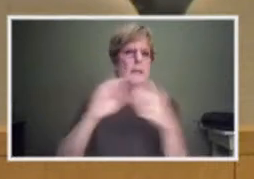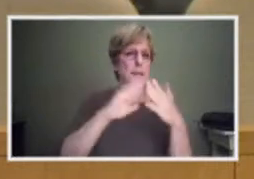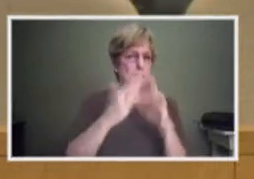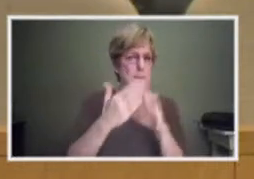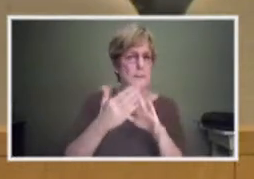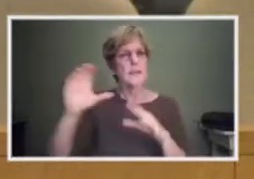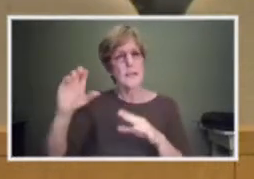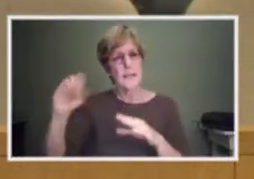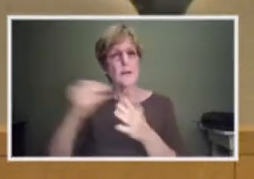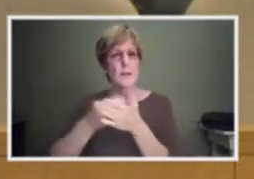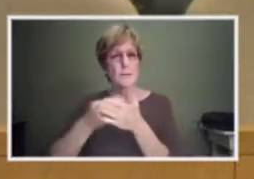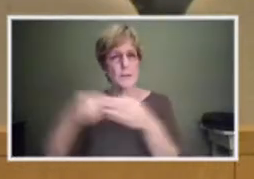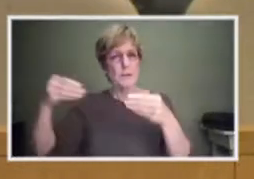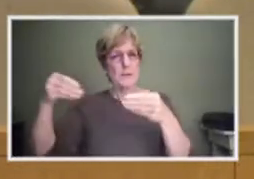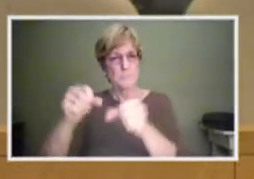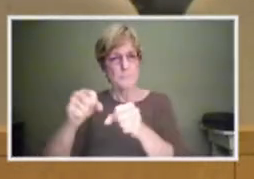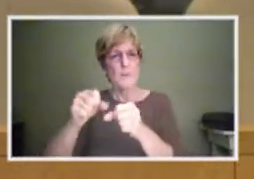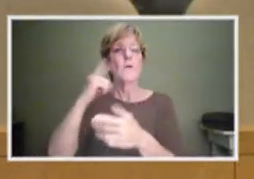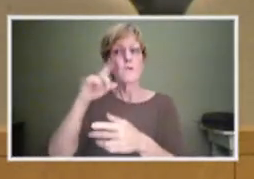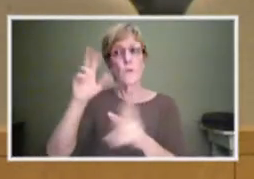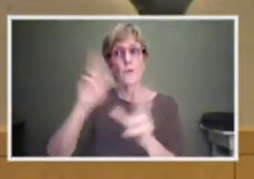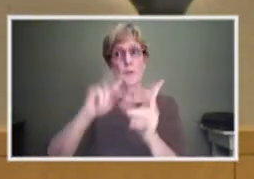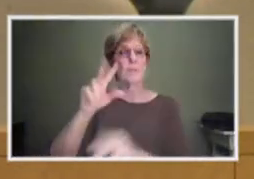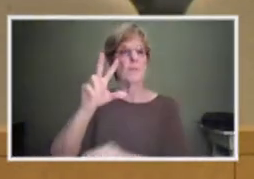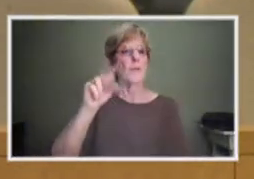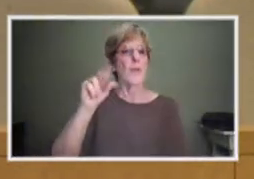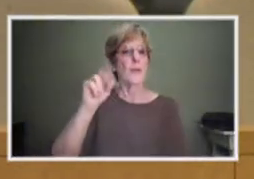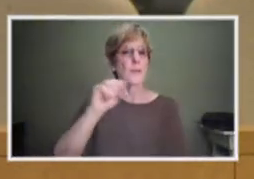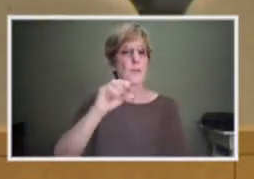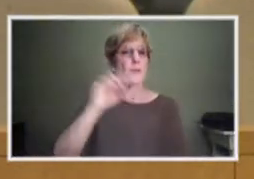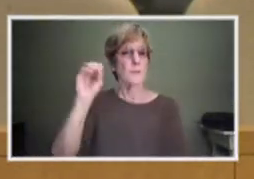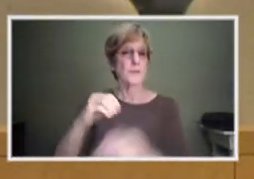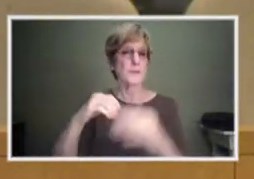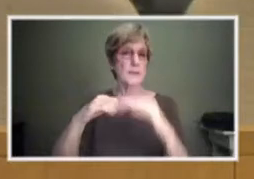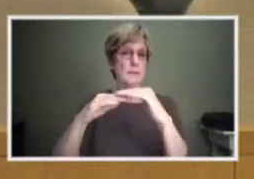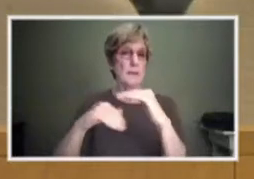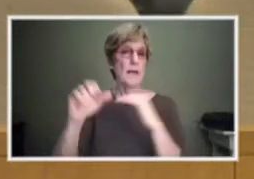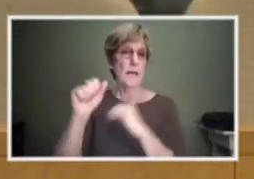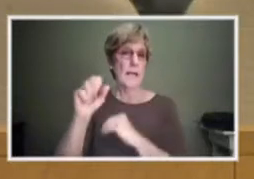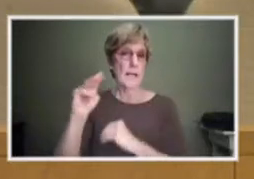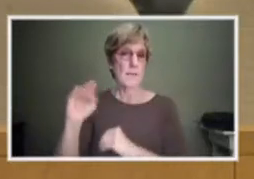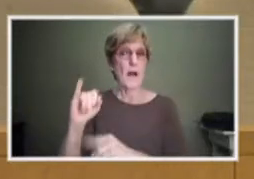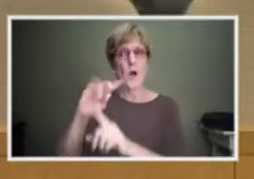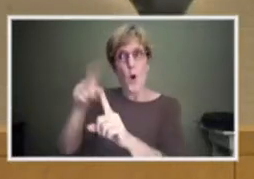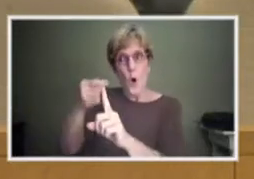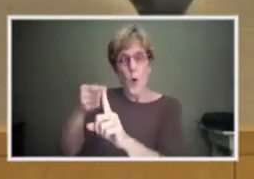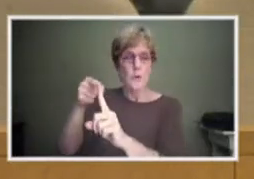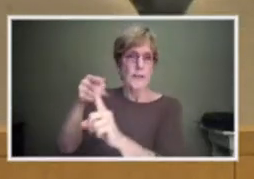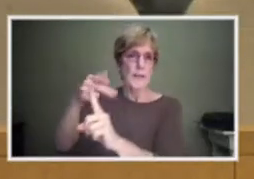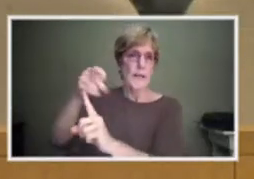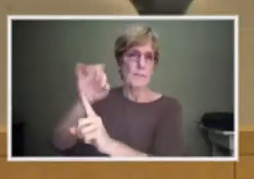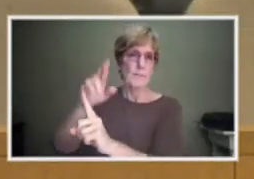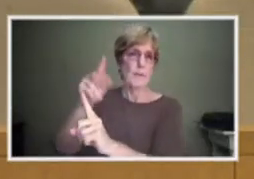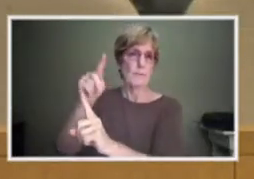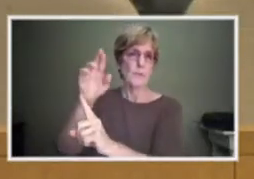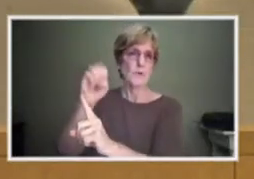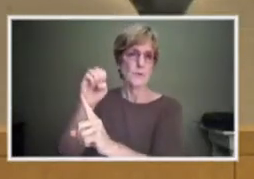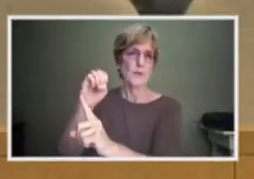to individuals at that 30% NAMI below level just at the Preparatory complex itself.